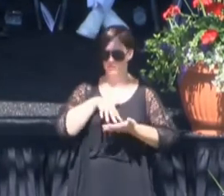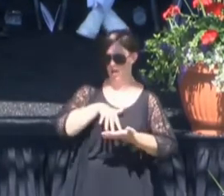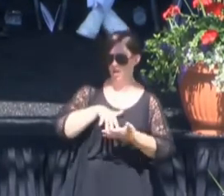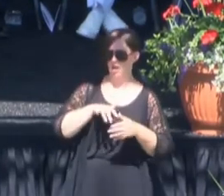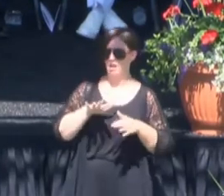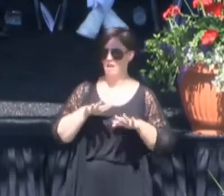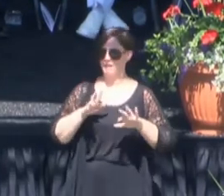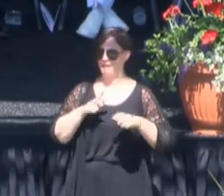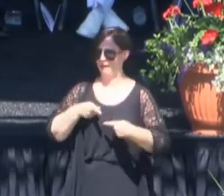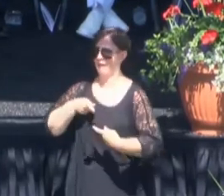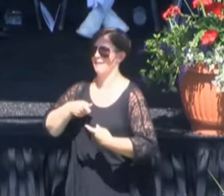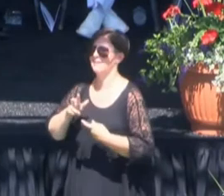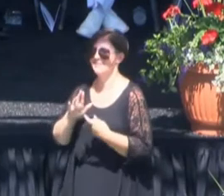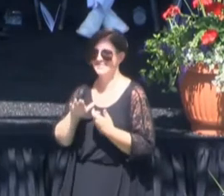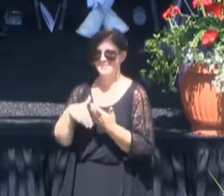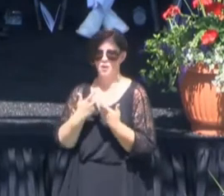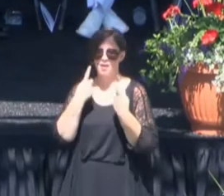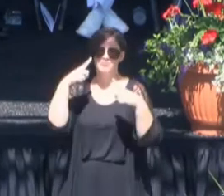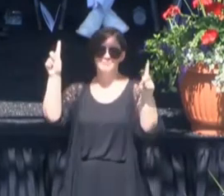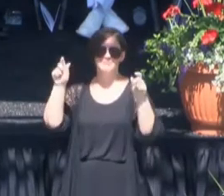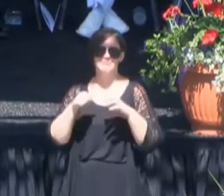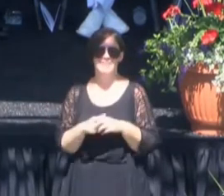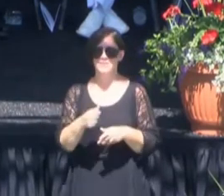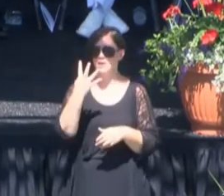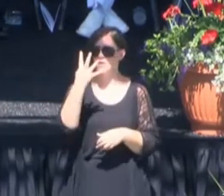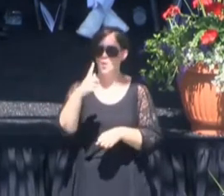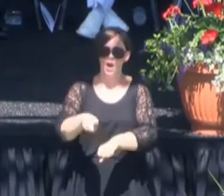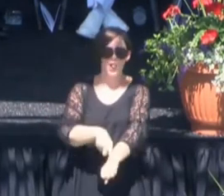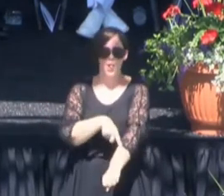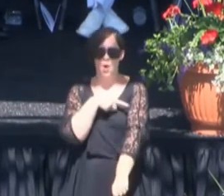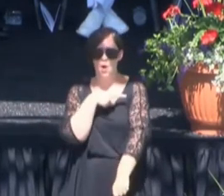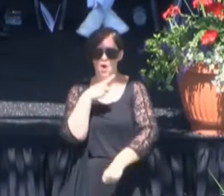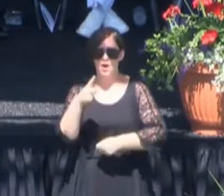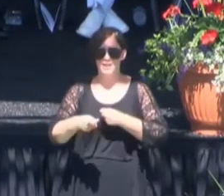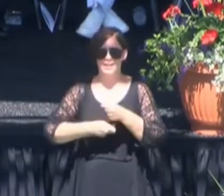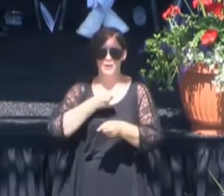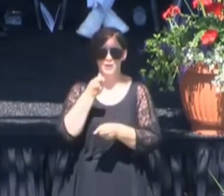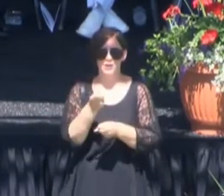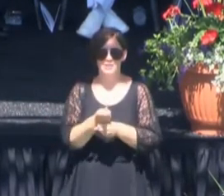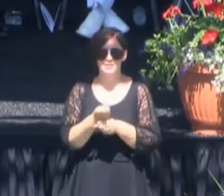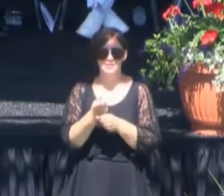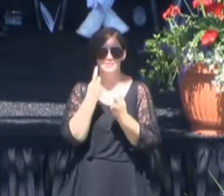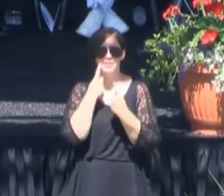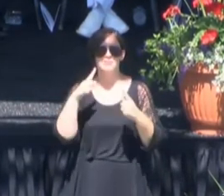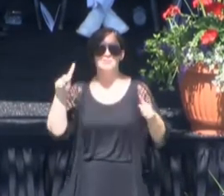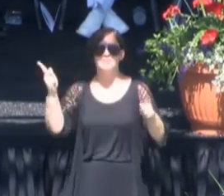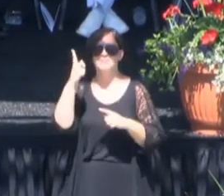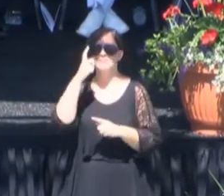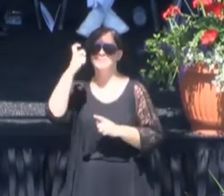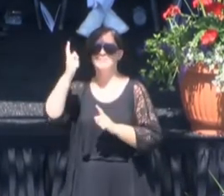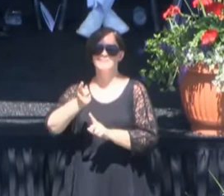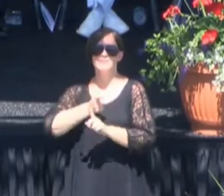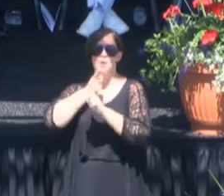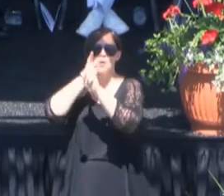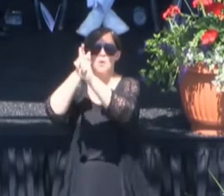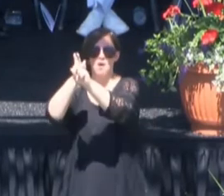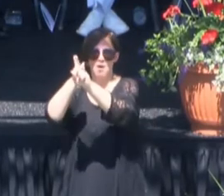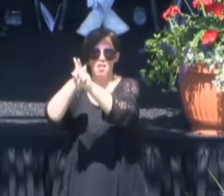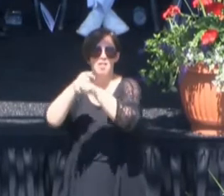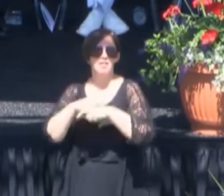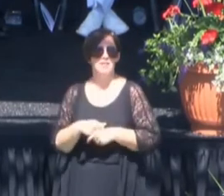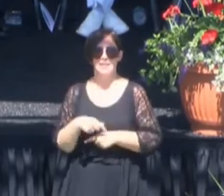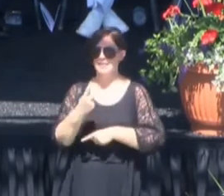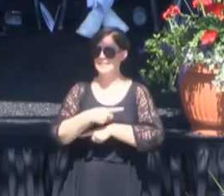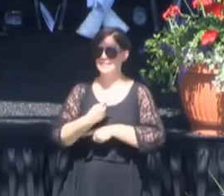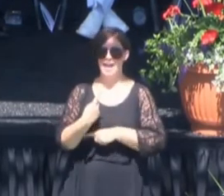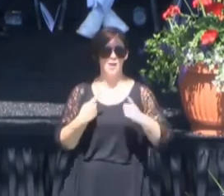struggling has all paid off. After 4 long years, we have come to what every Kings Pointer dreams of and strive towards. The day we